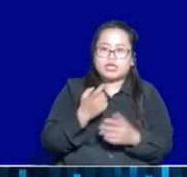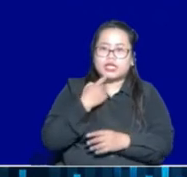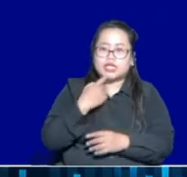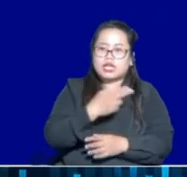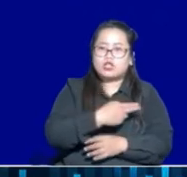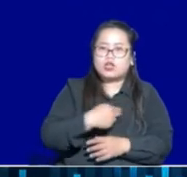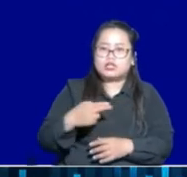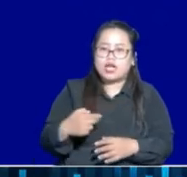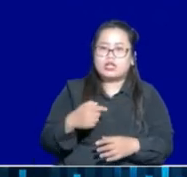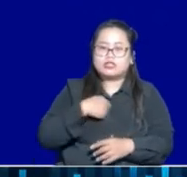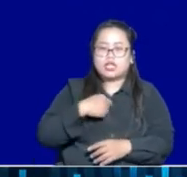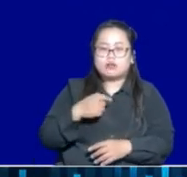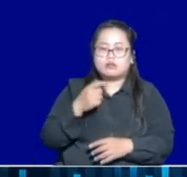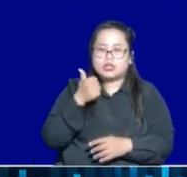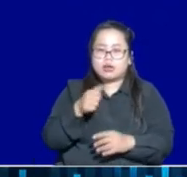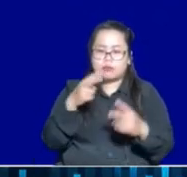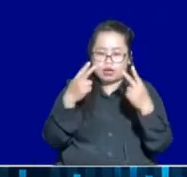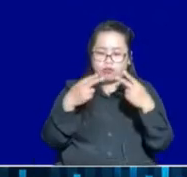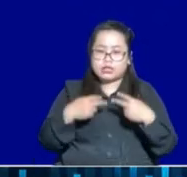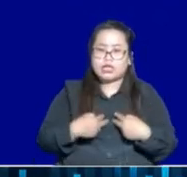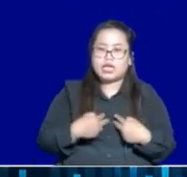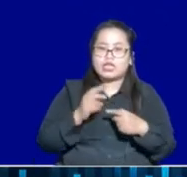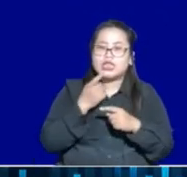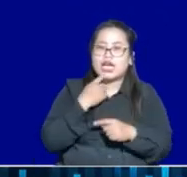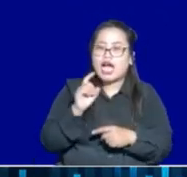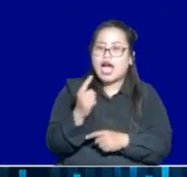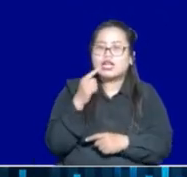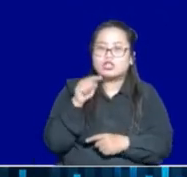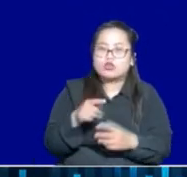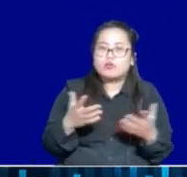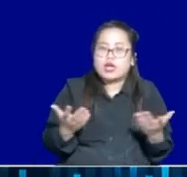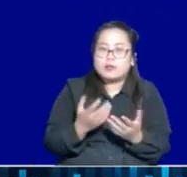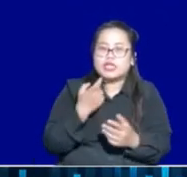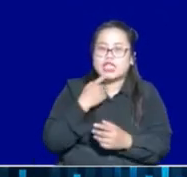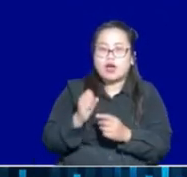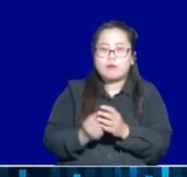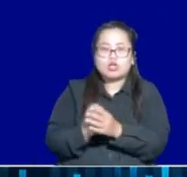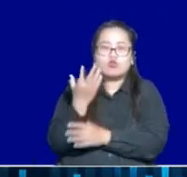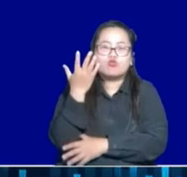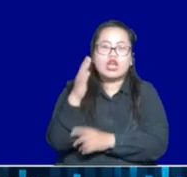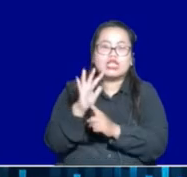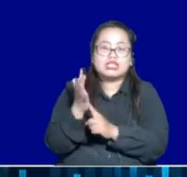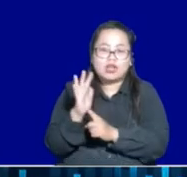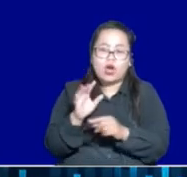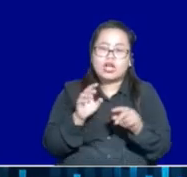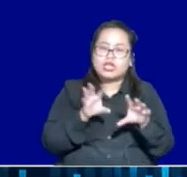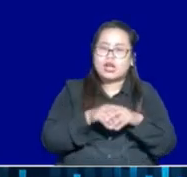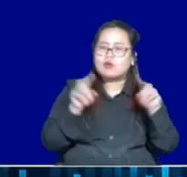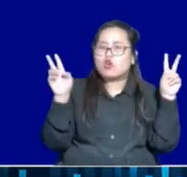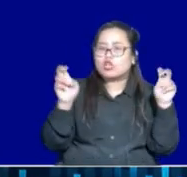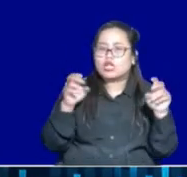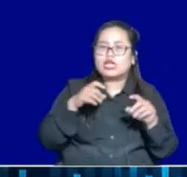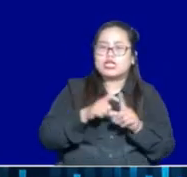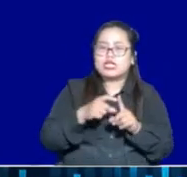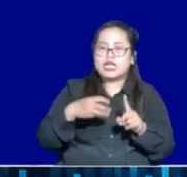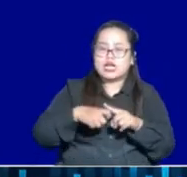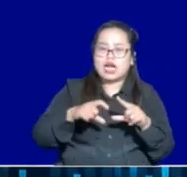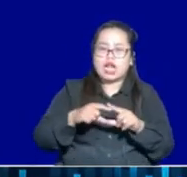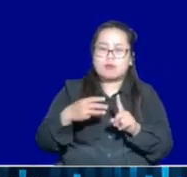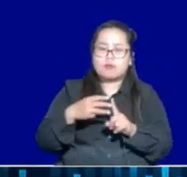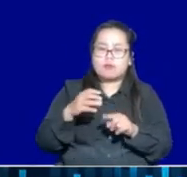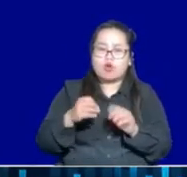to think of growth in the context of global warming and decarbonization. We know that there's a very